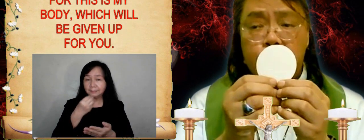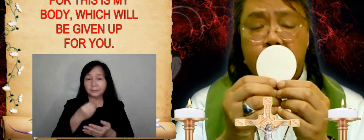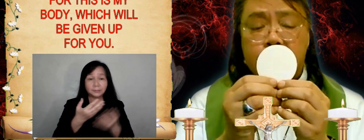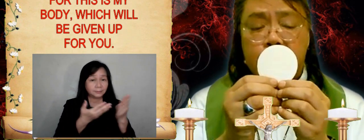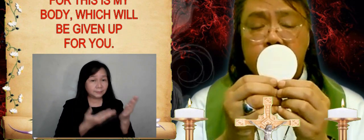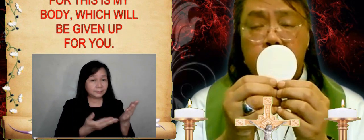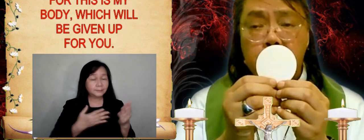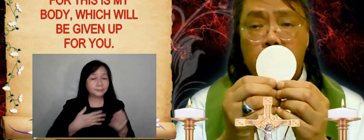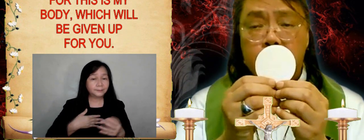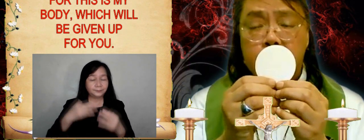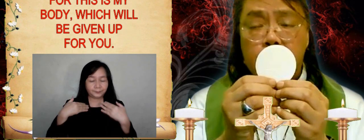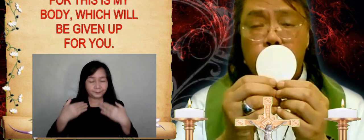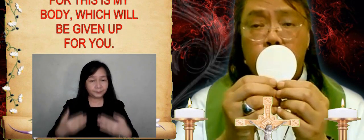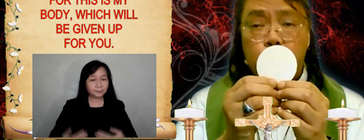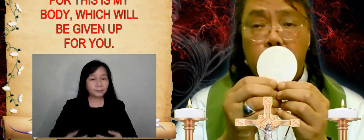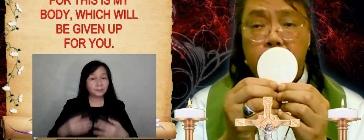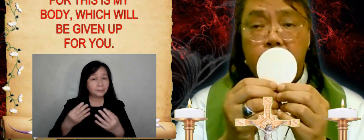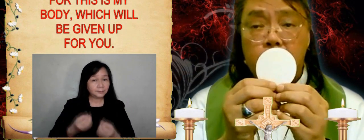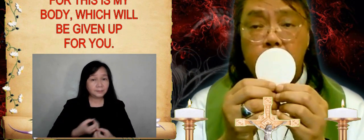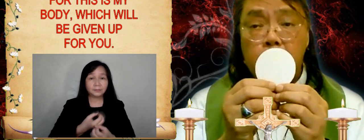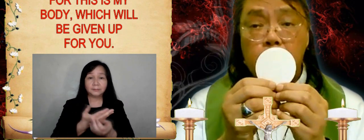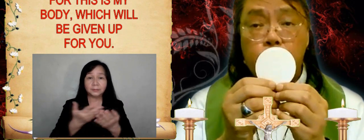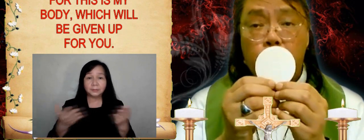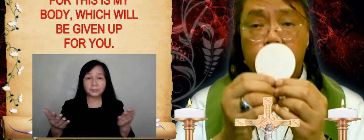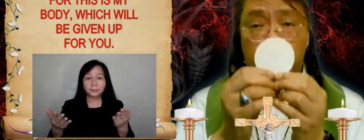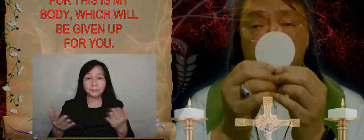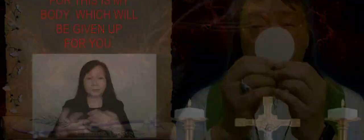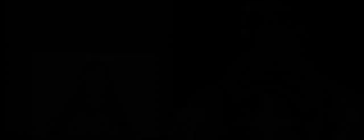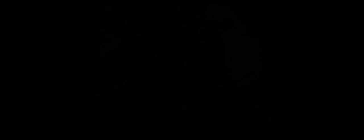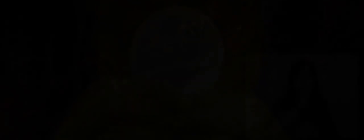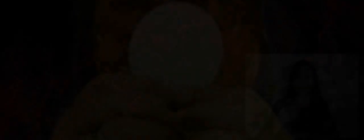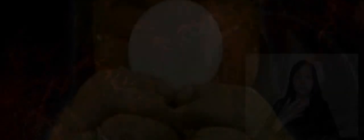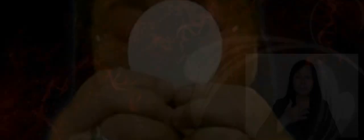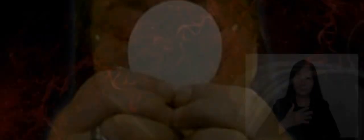it, for this is My body, which will be given up for you.